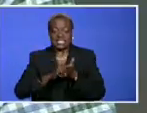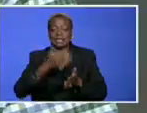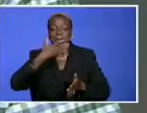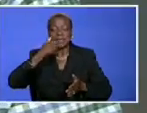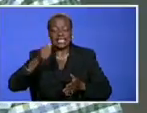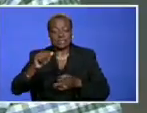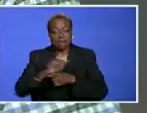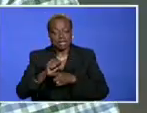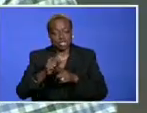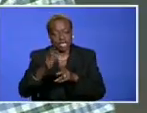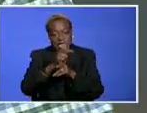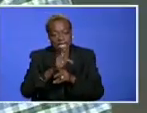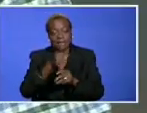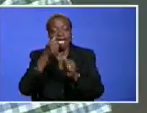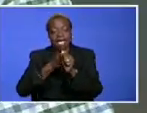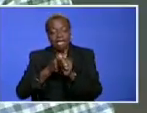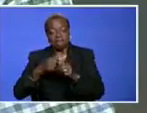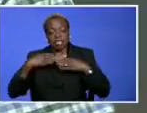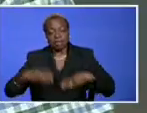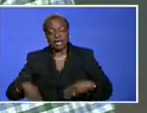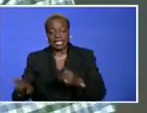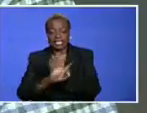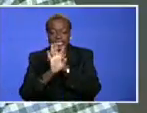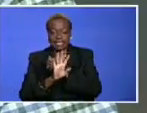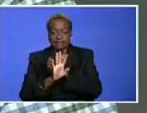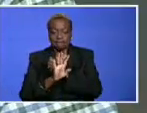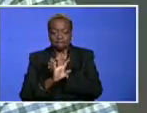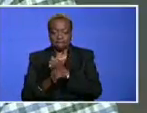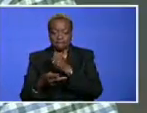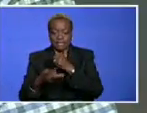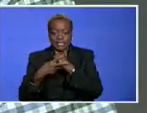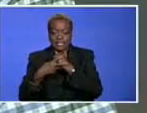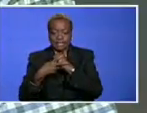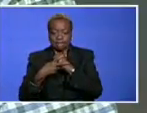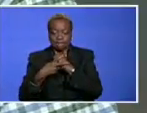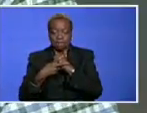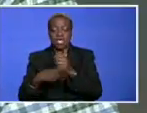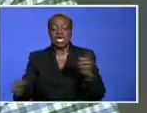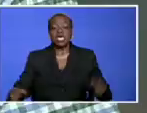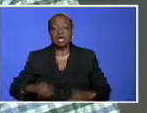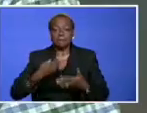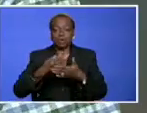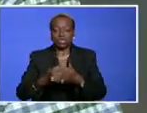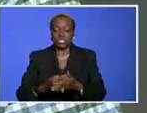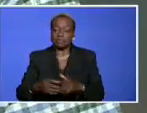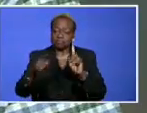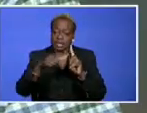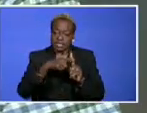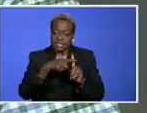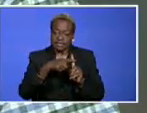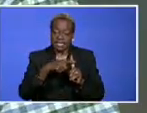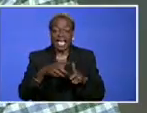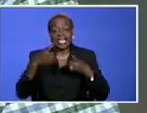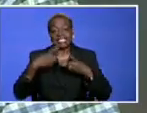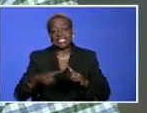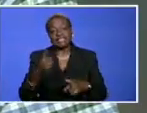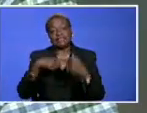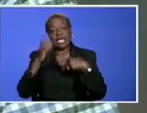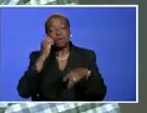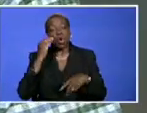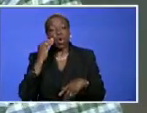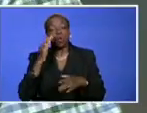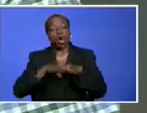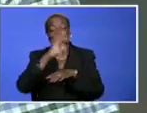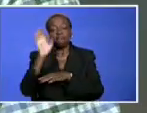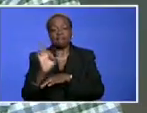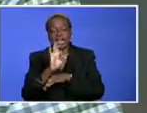keep everybody safe. And he approached it very positively. And since he's arrived in town on